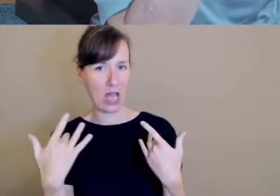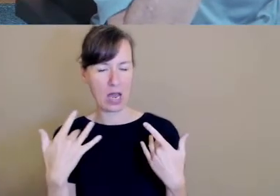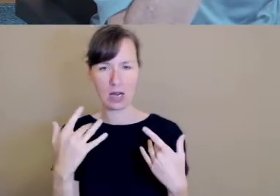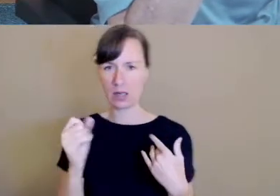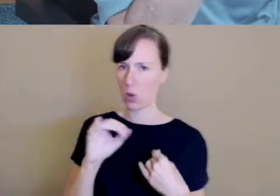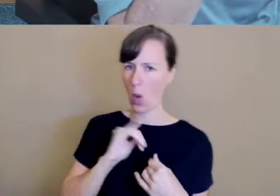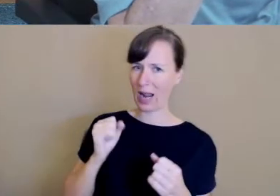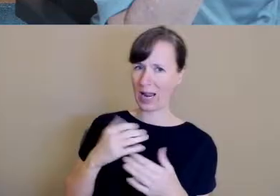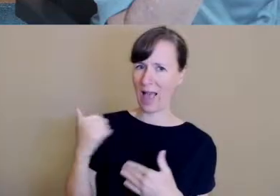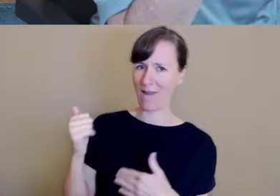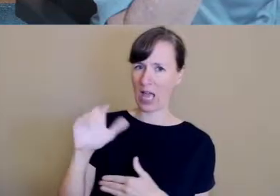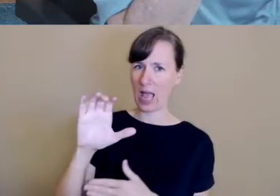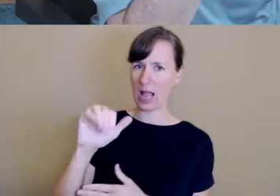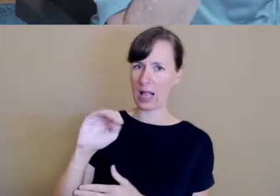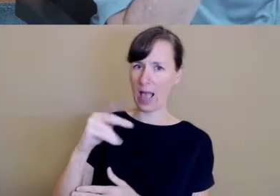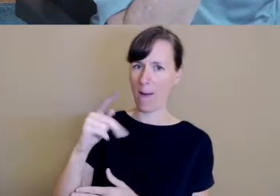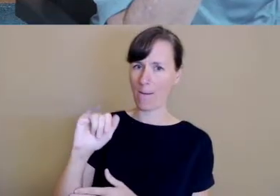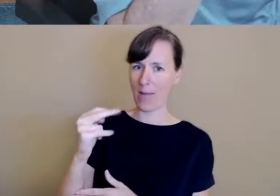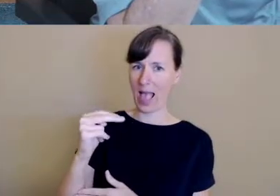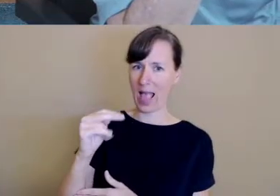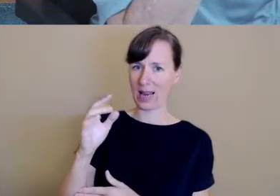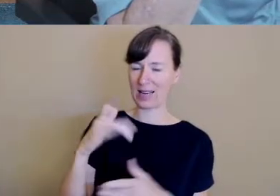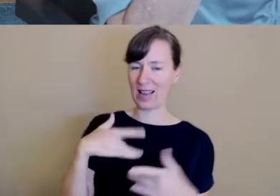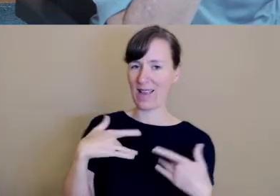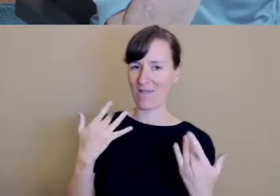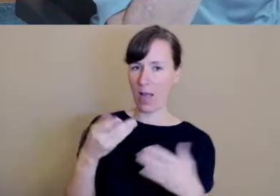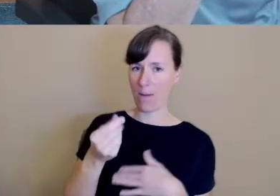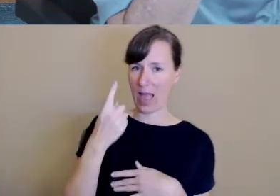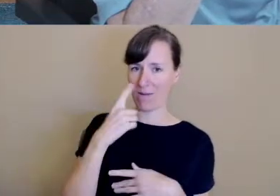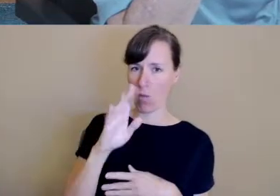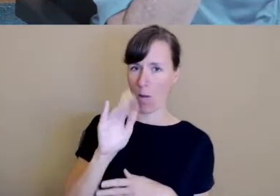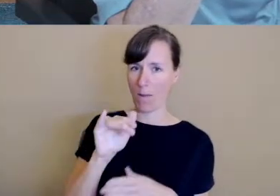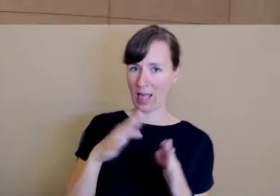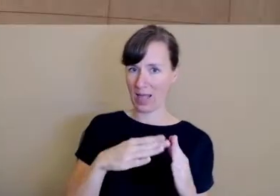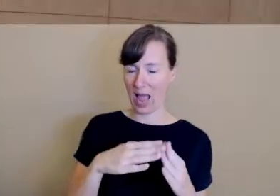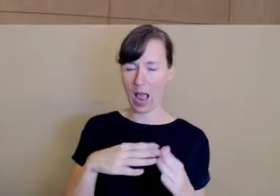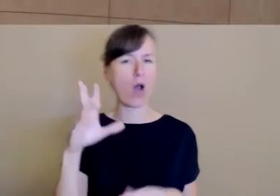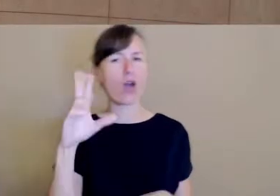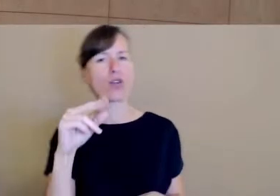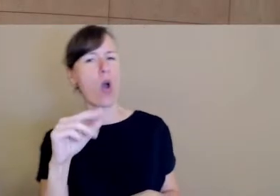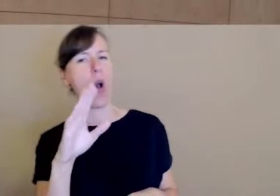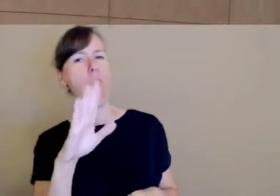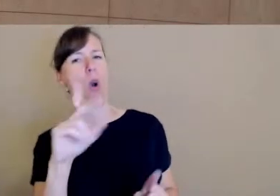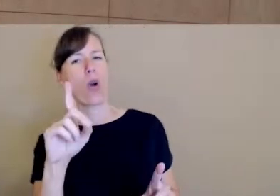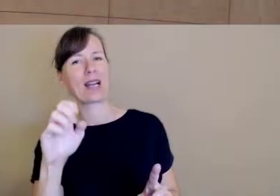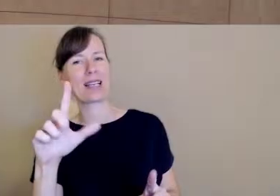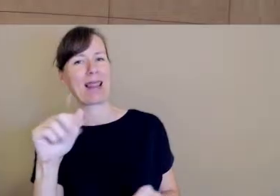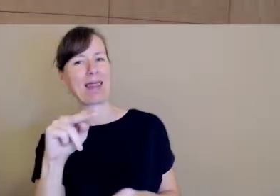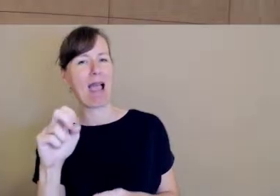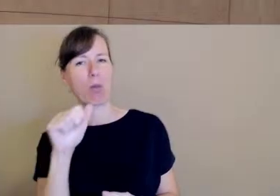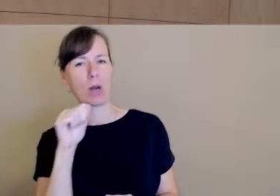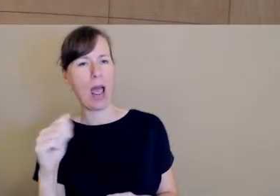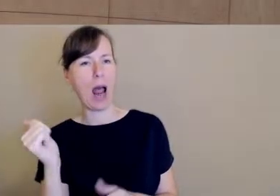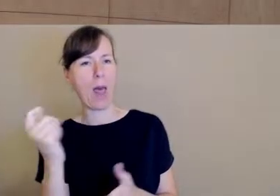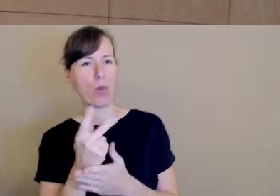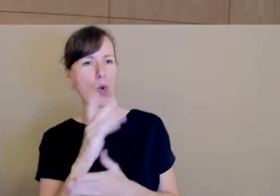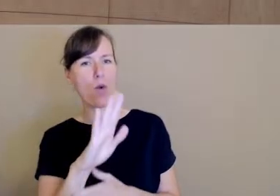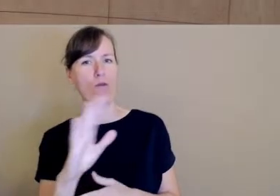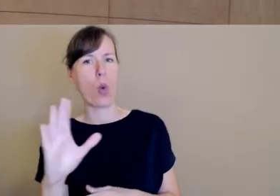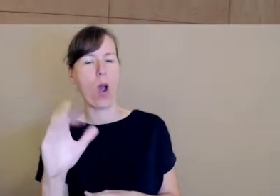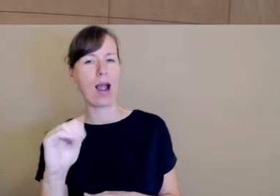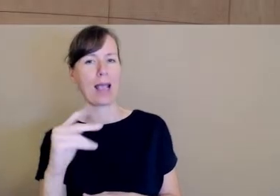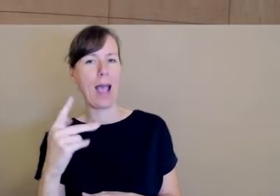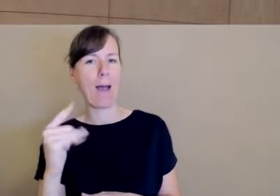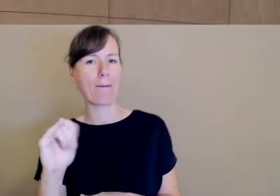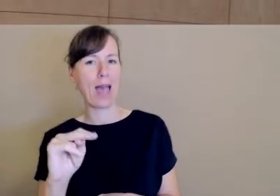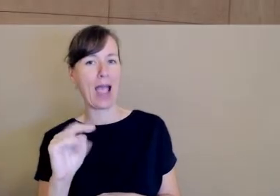before the it's not a- election? No, you can't. Delane is not going to approve your campaign event as an elected official-sponsored community